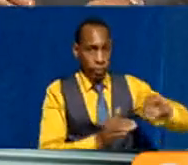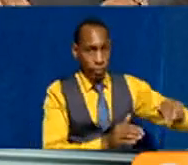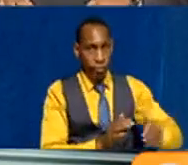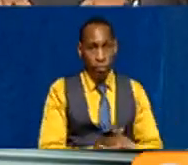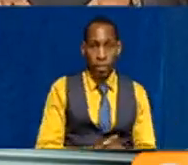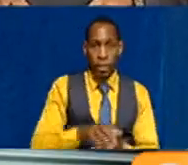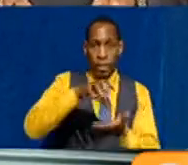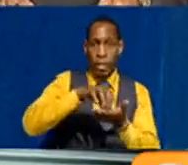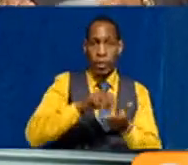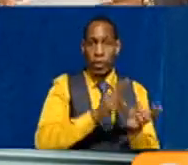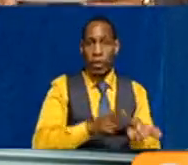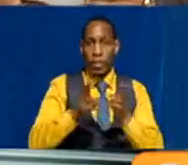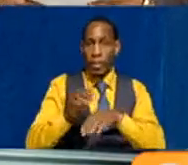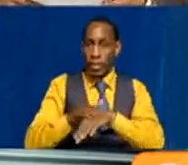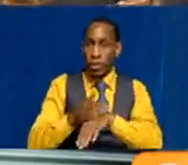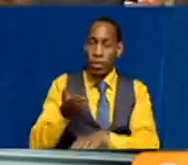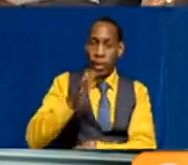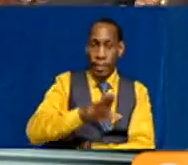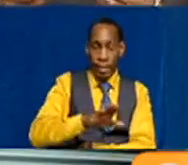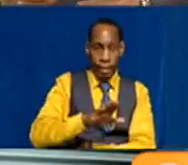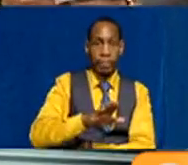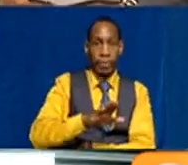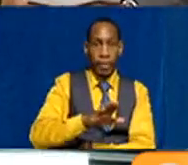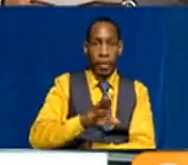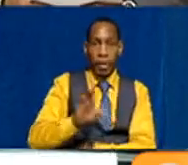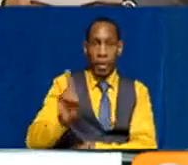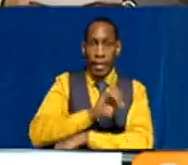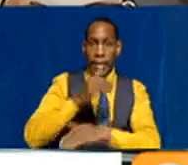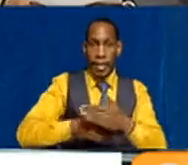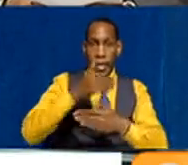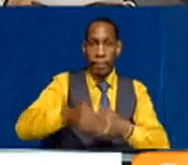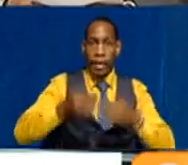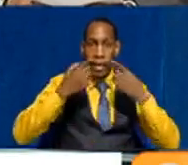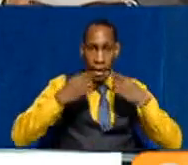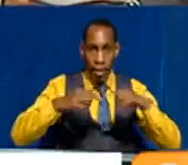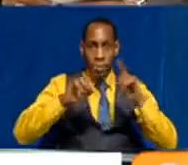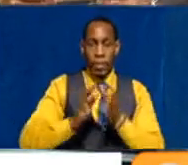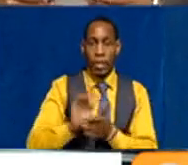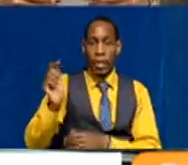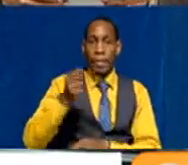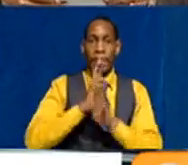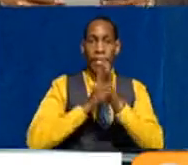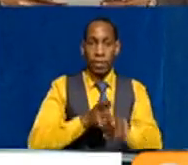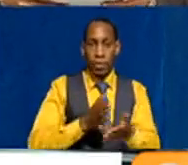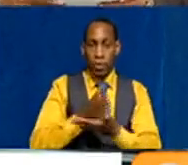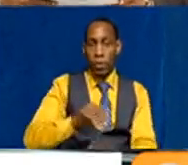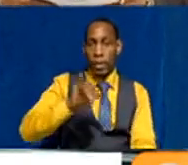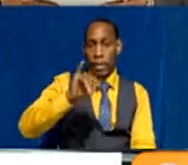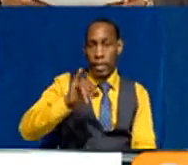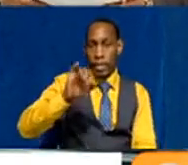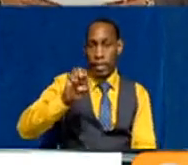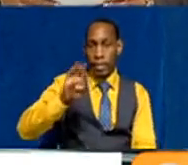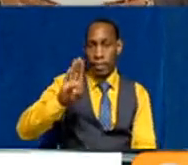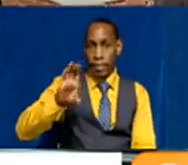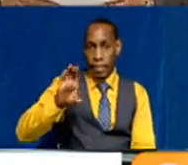A state of normalcy is slowly returning to the country a day after the declaration of the presidential results by the Independent